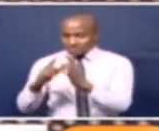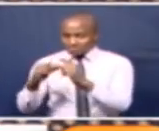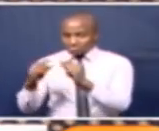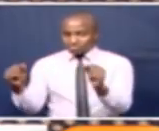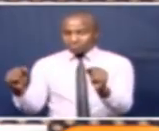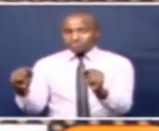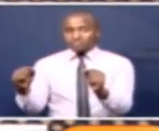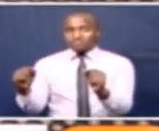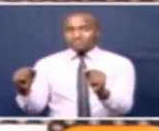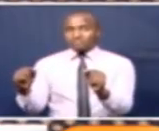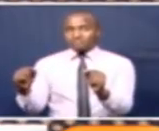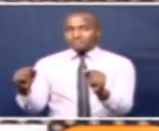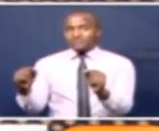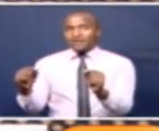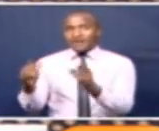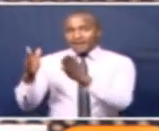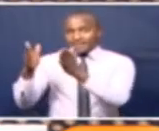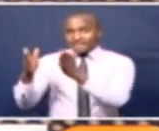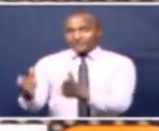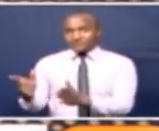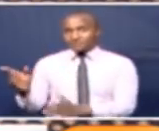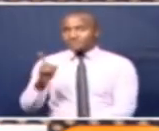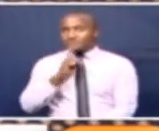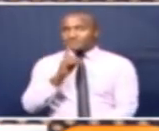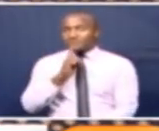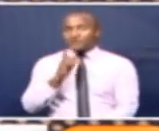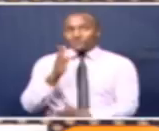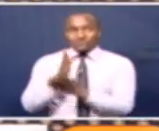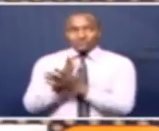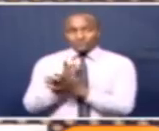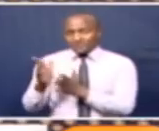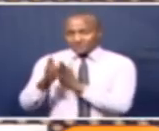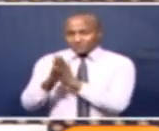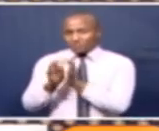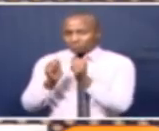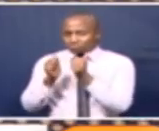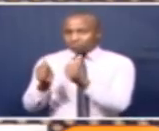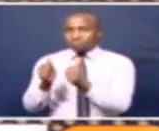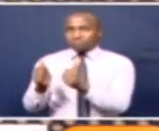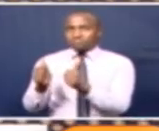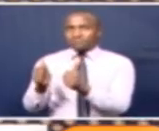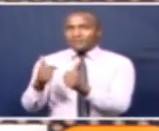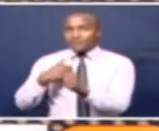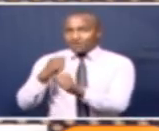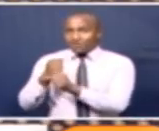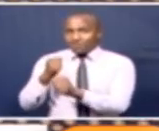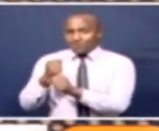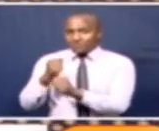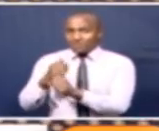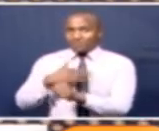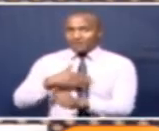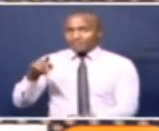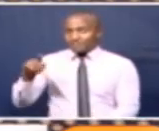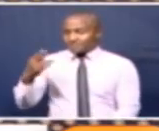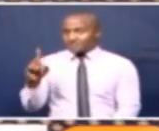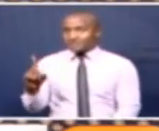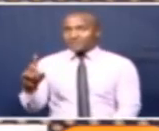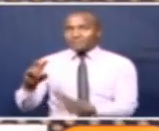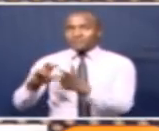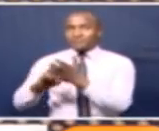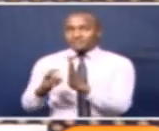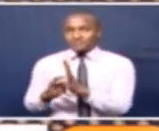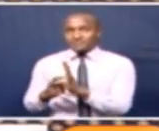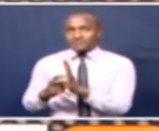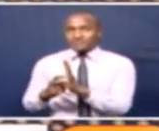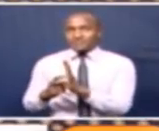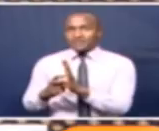here for you. Somebody's here saying, wow, so inspired by the Golden Girl. I am working on my PhD project. Have